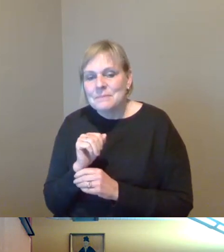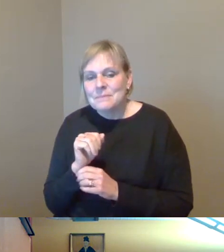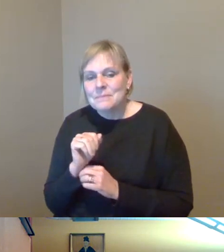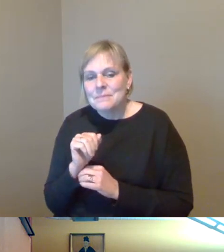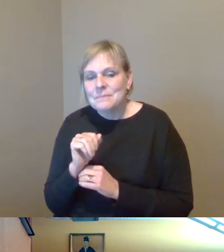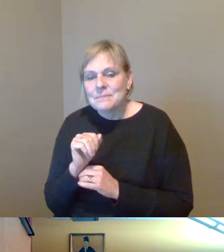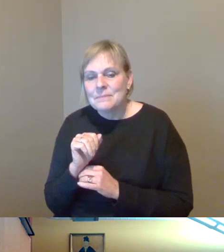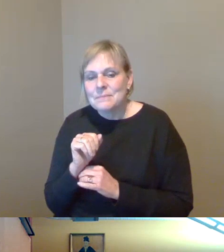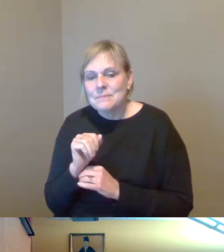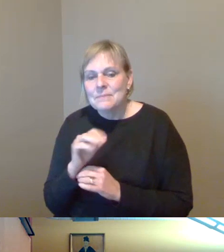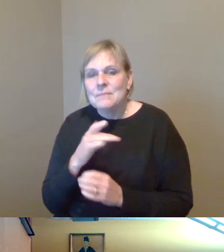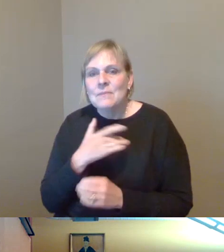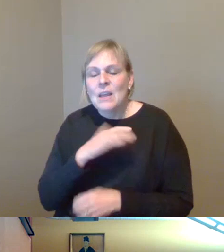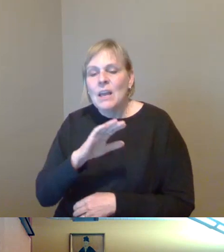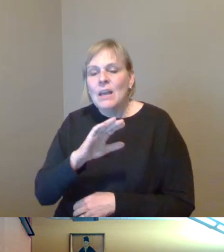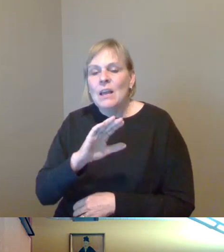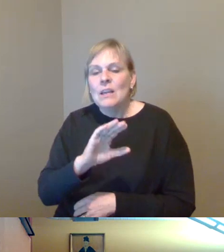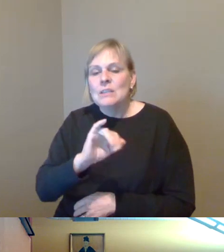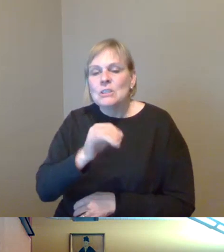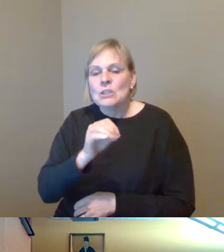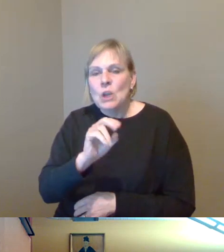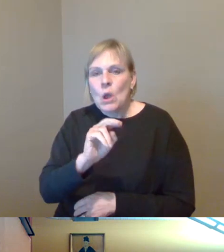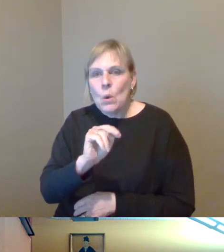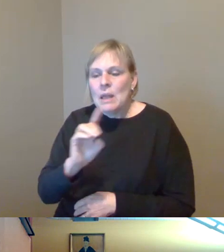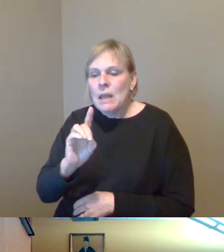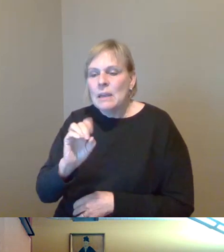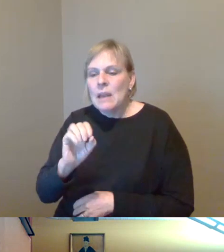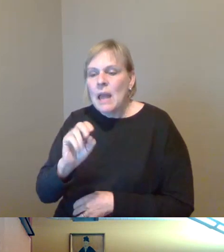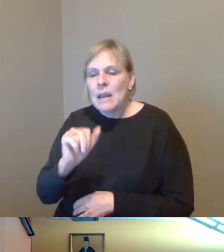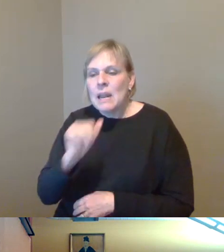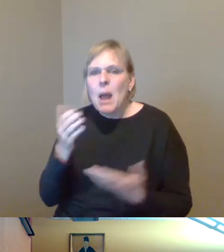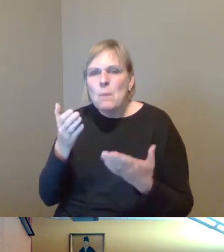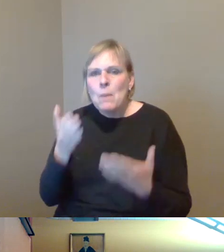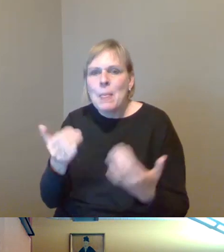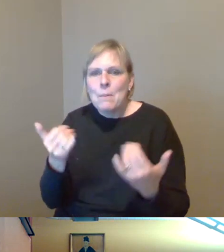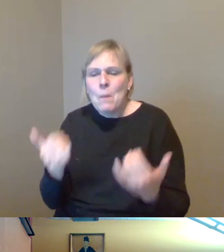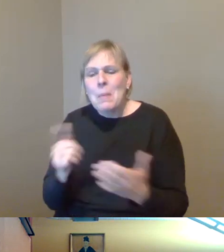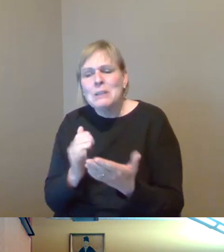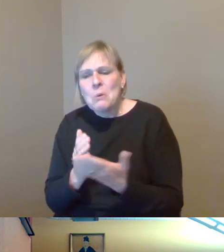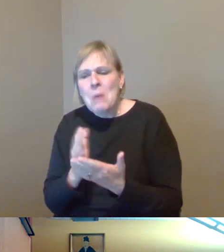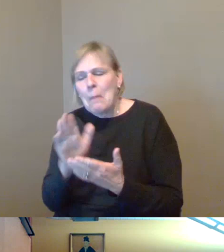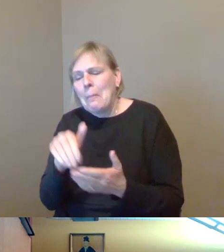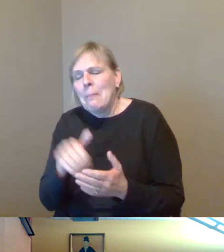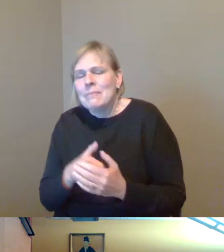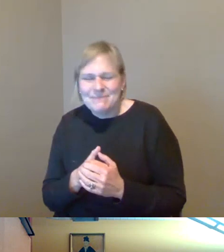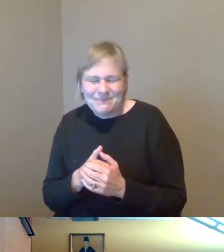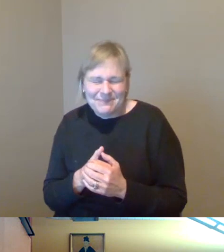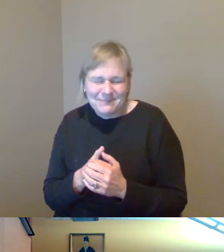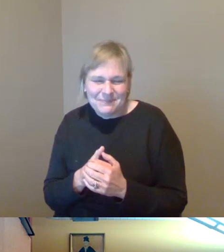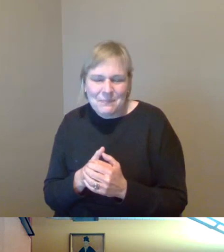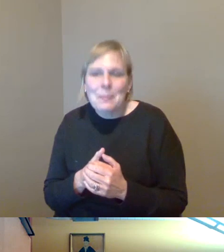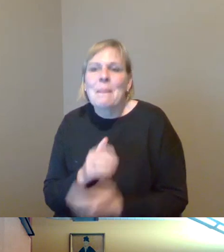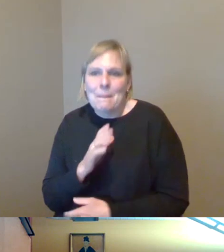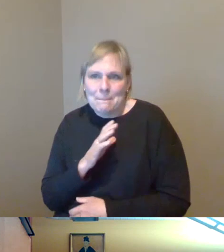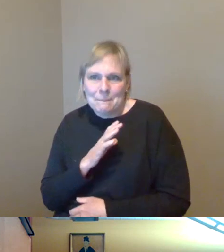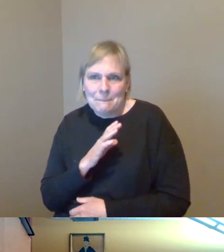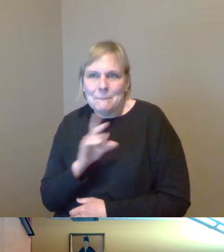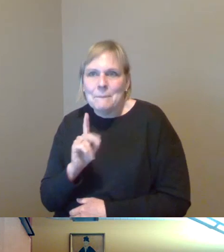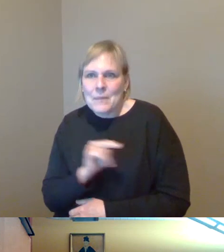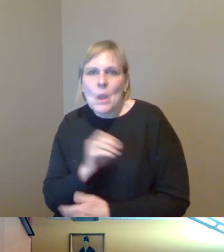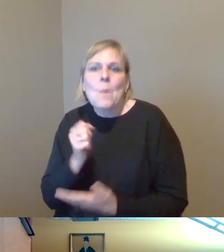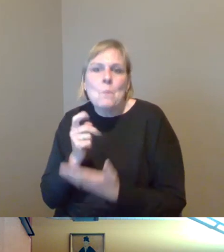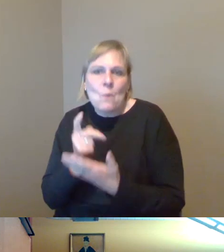I feel like Joan and Donna are not present at the moment, but Yeah. that's okay. Yeah. Okay, so I will approve those